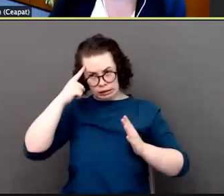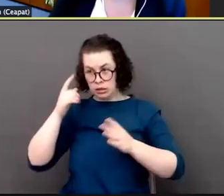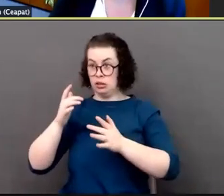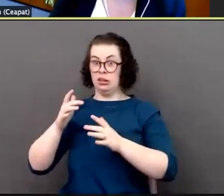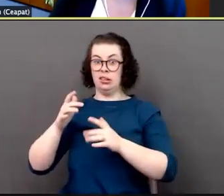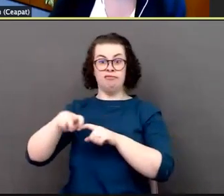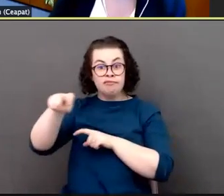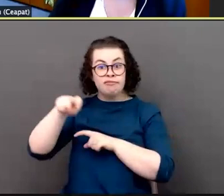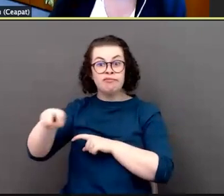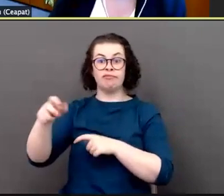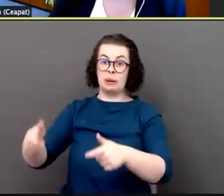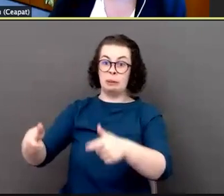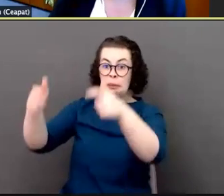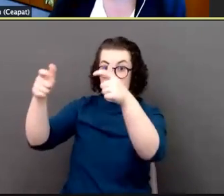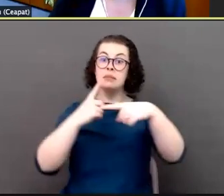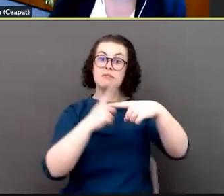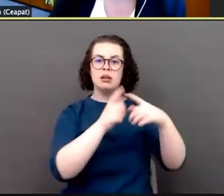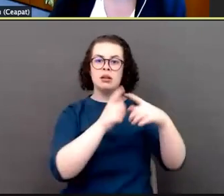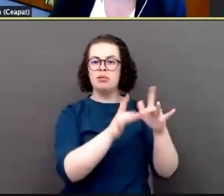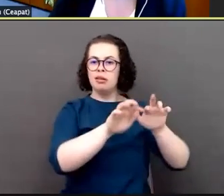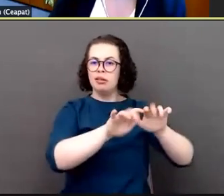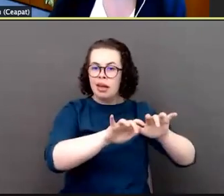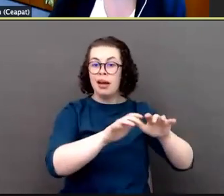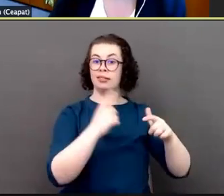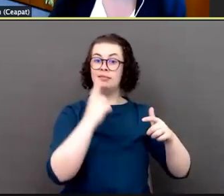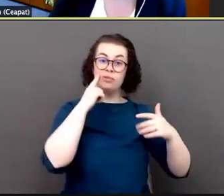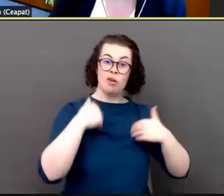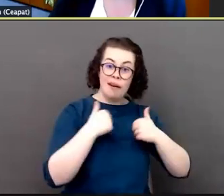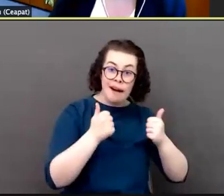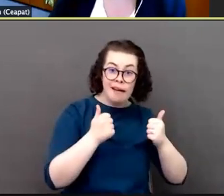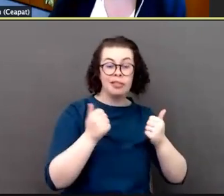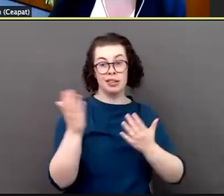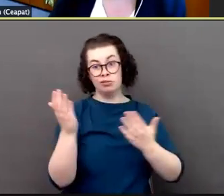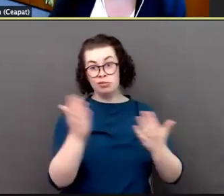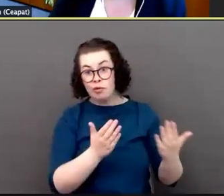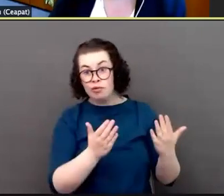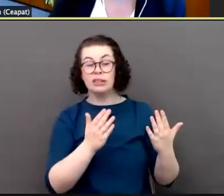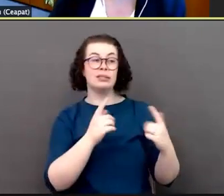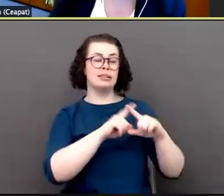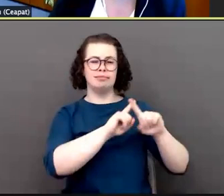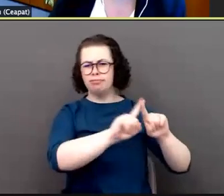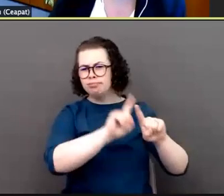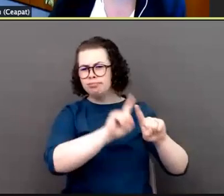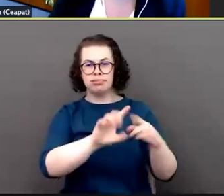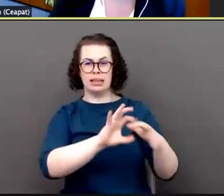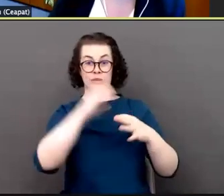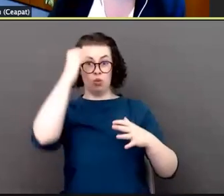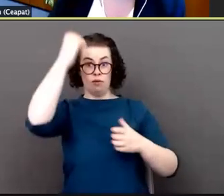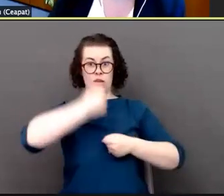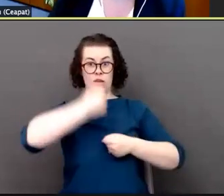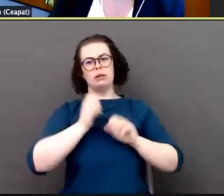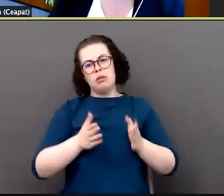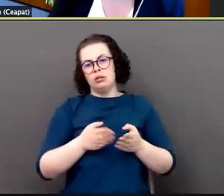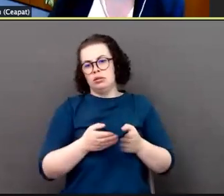services, in health systems, and in all types of public service.